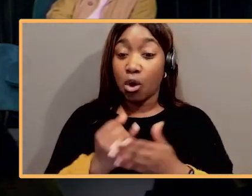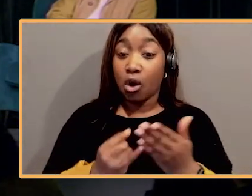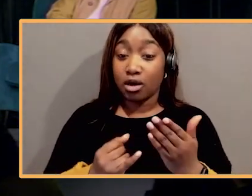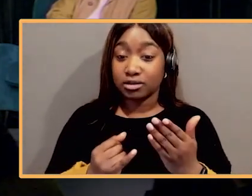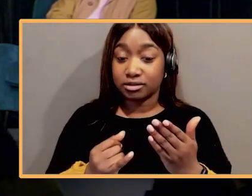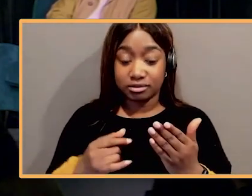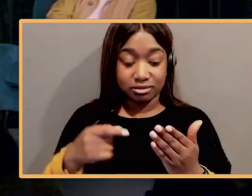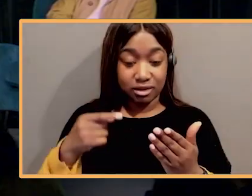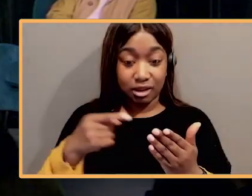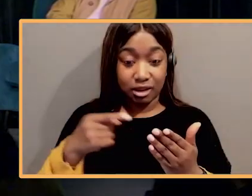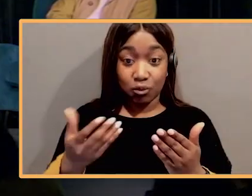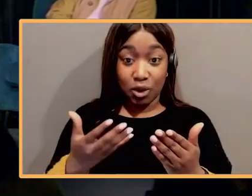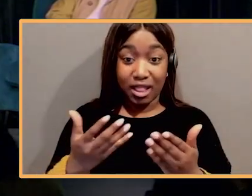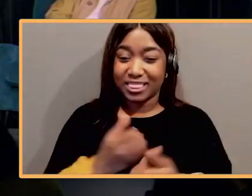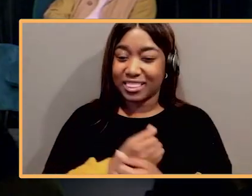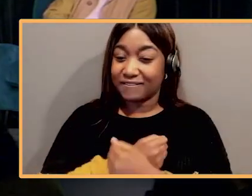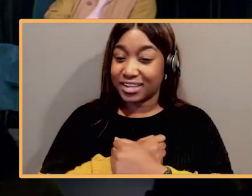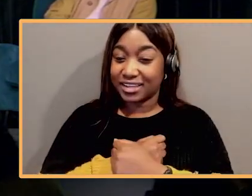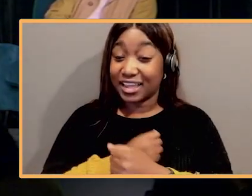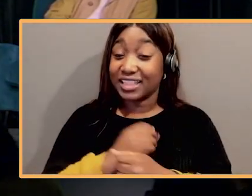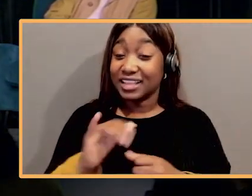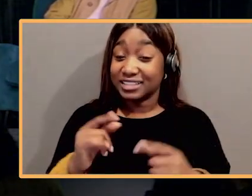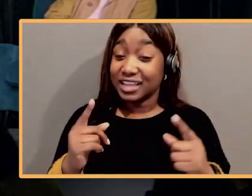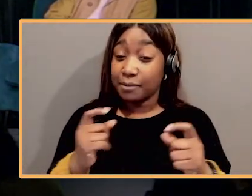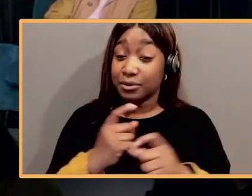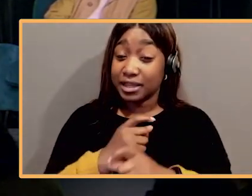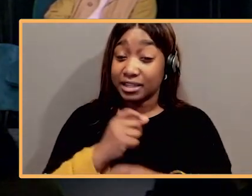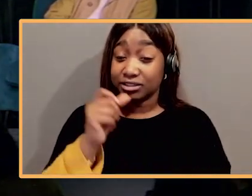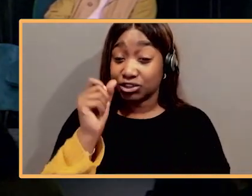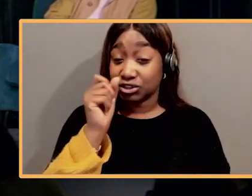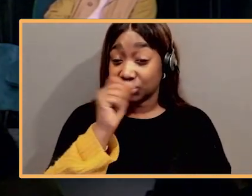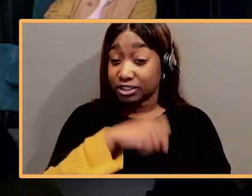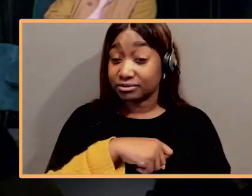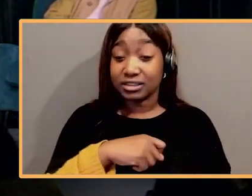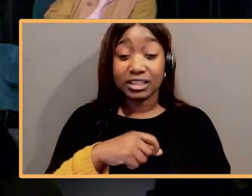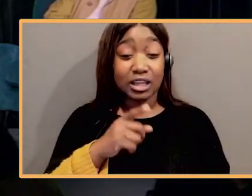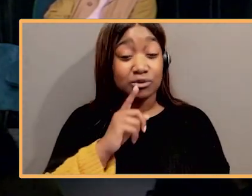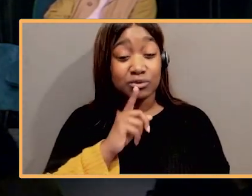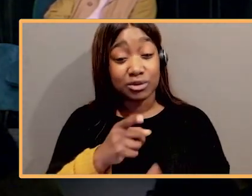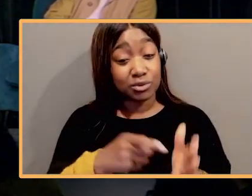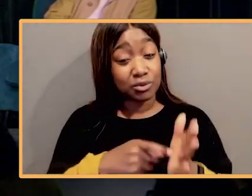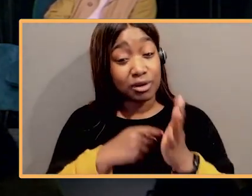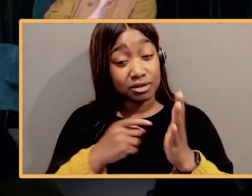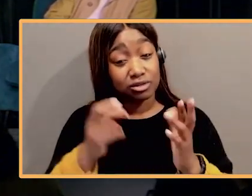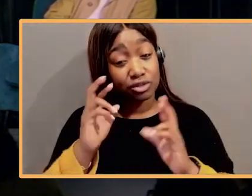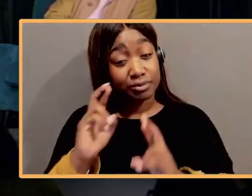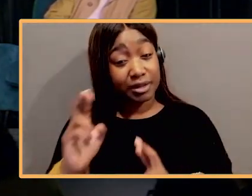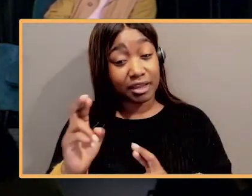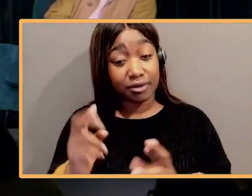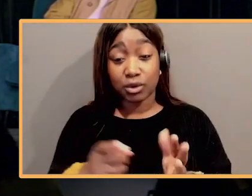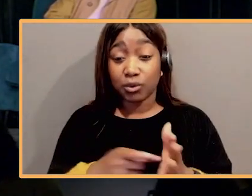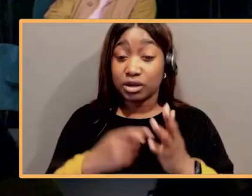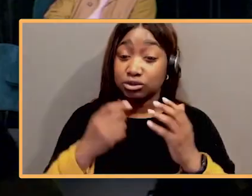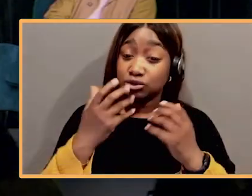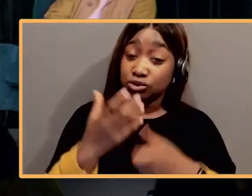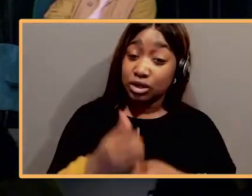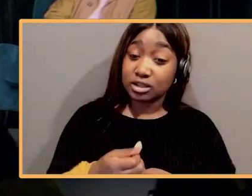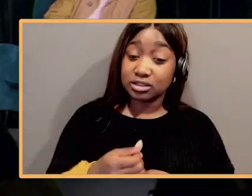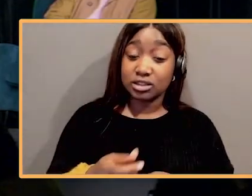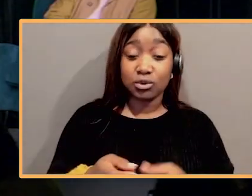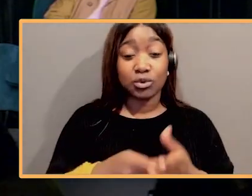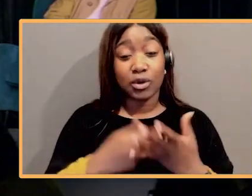is complicated shit. It requires respect. It requires trust. It requires